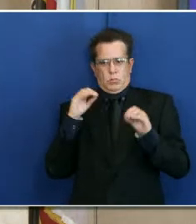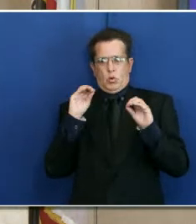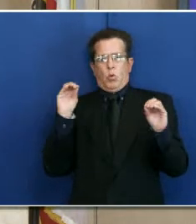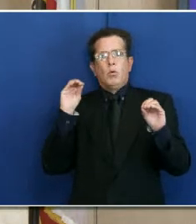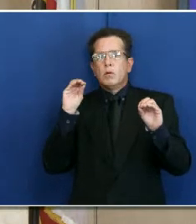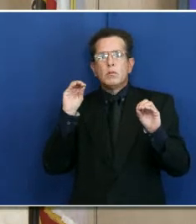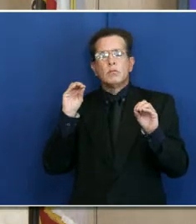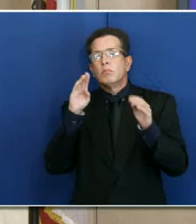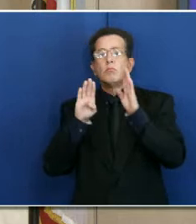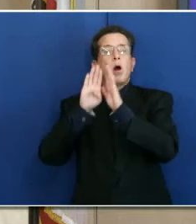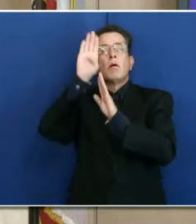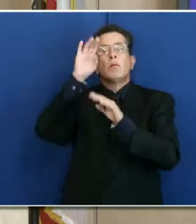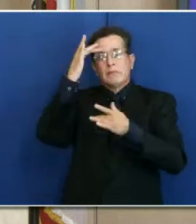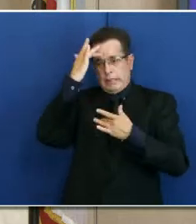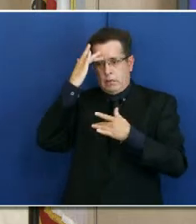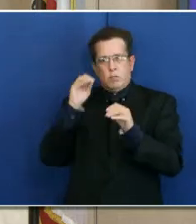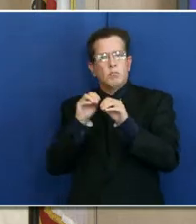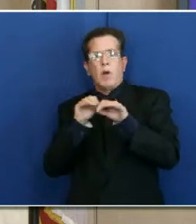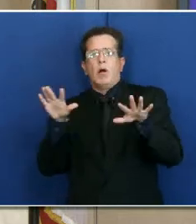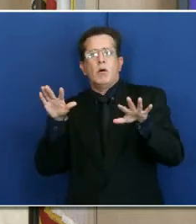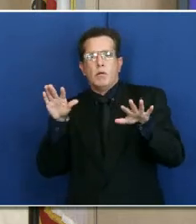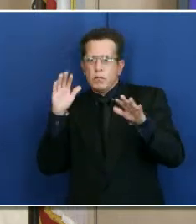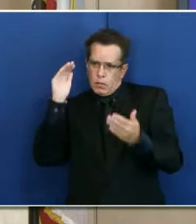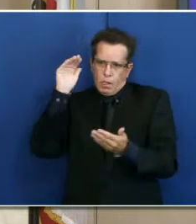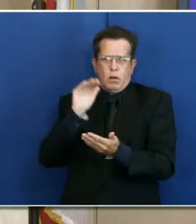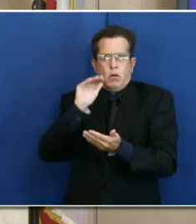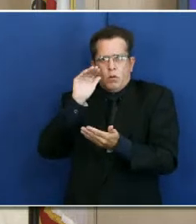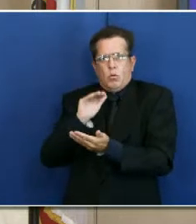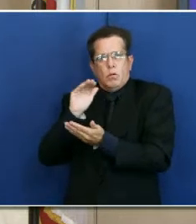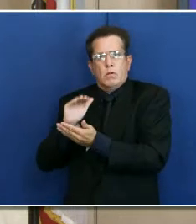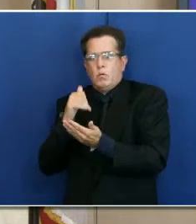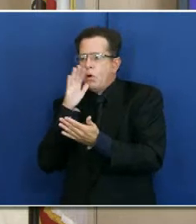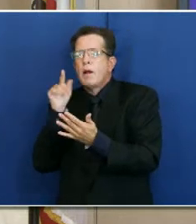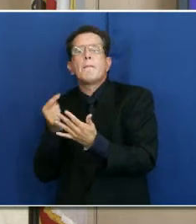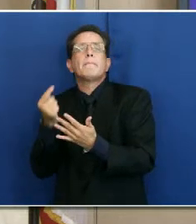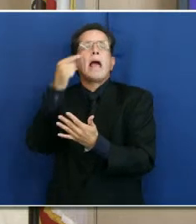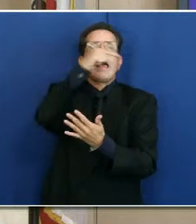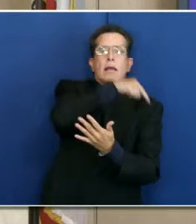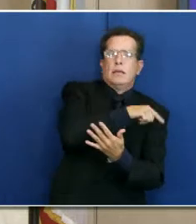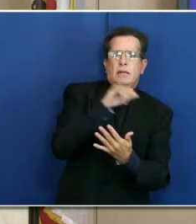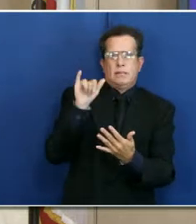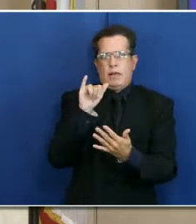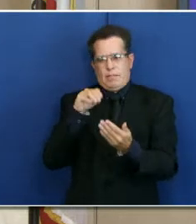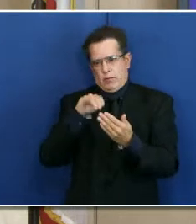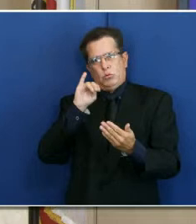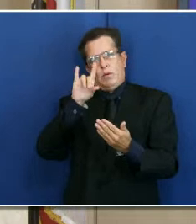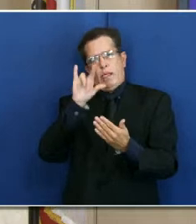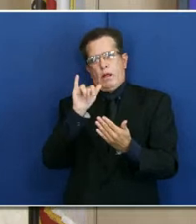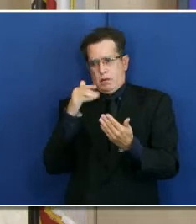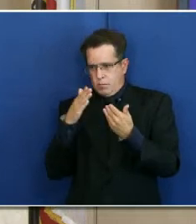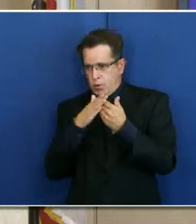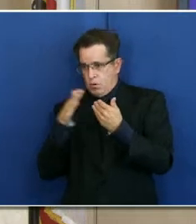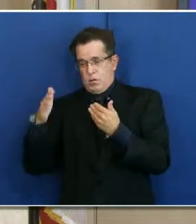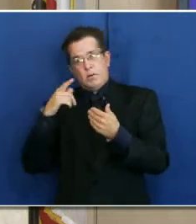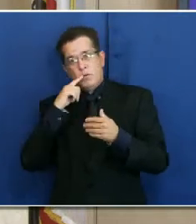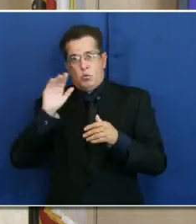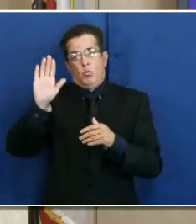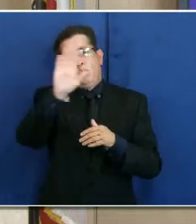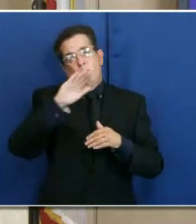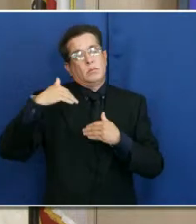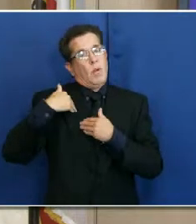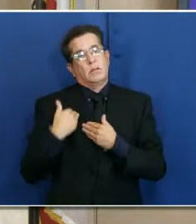a surge of new cases that go back to where we were back in July. Everyone has a role to